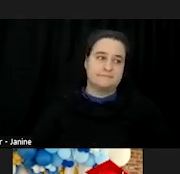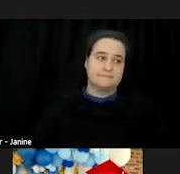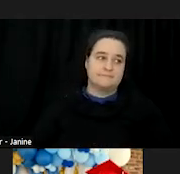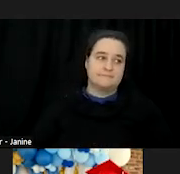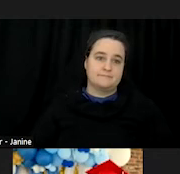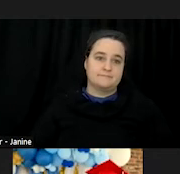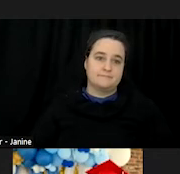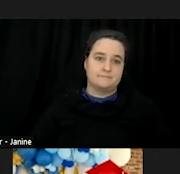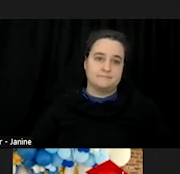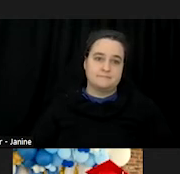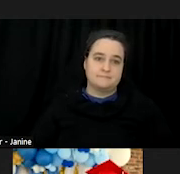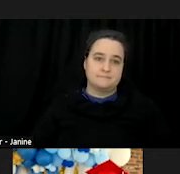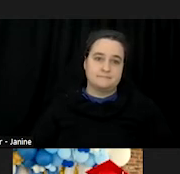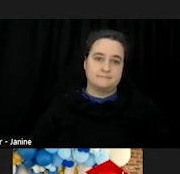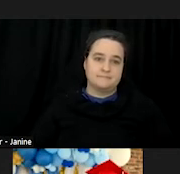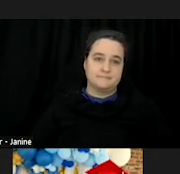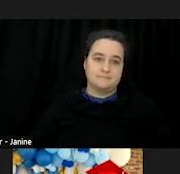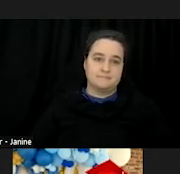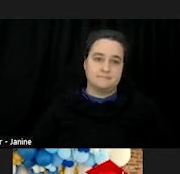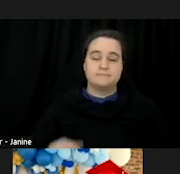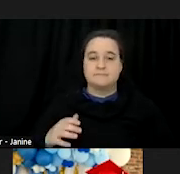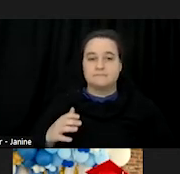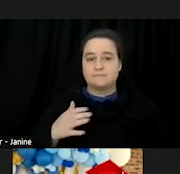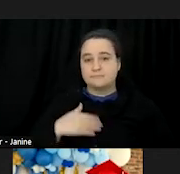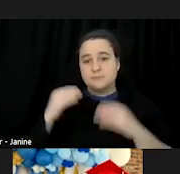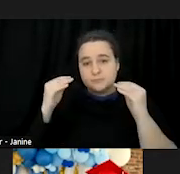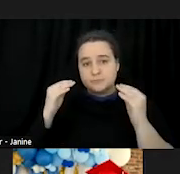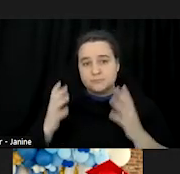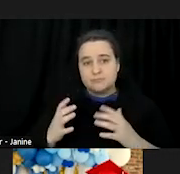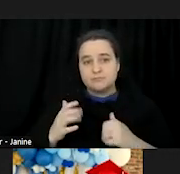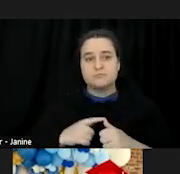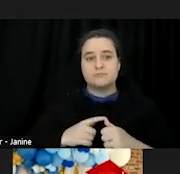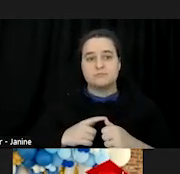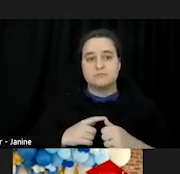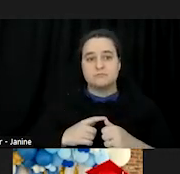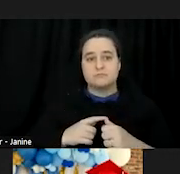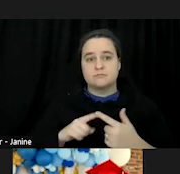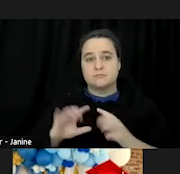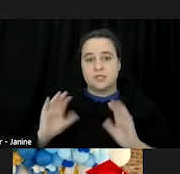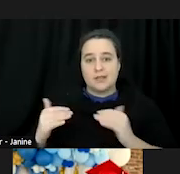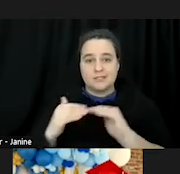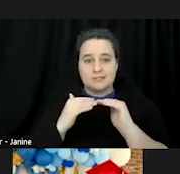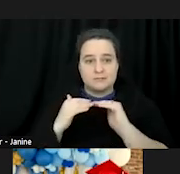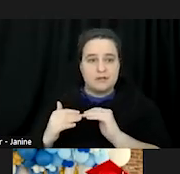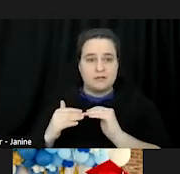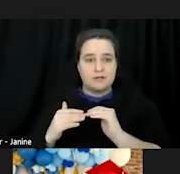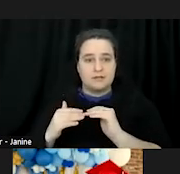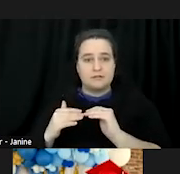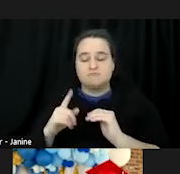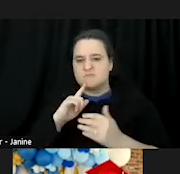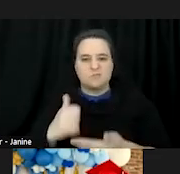Help from my advisor, Christmas, and really helps